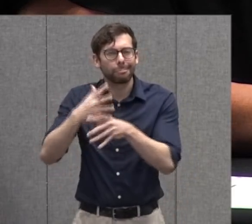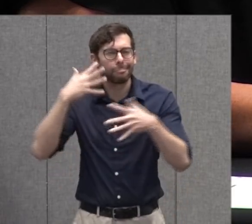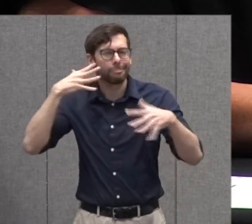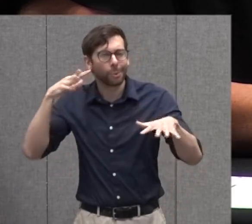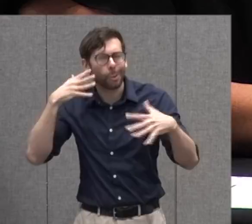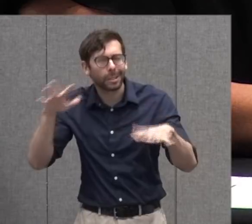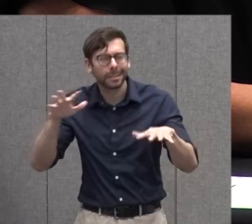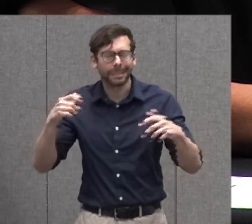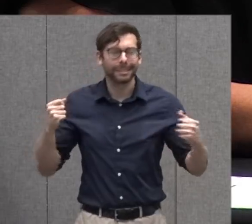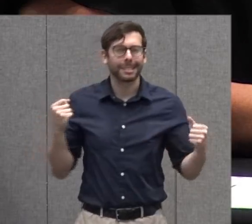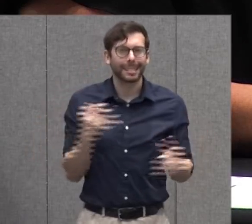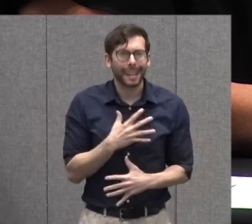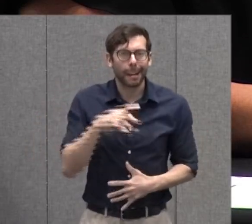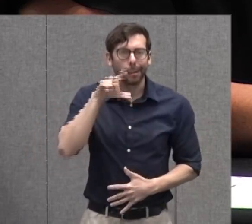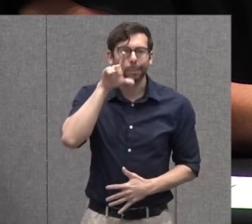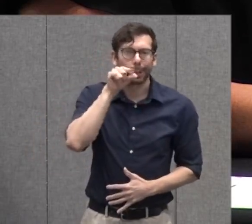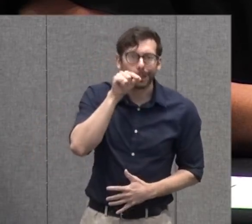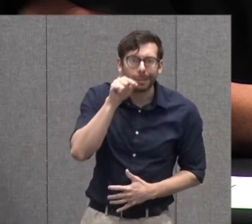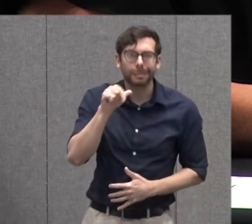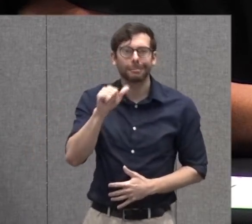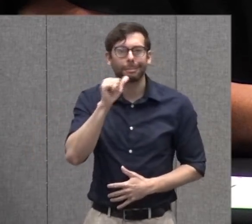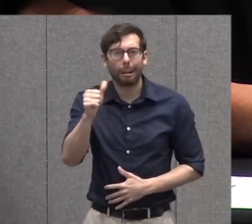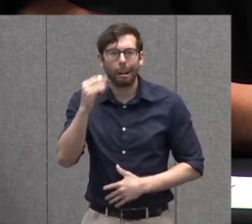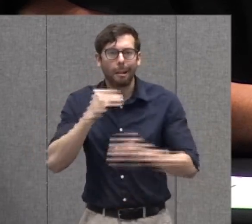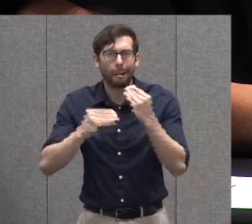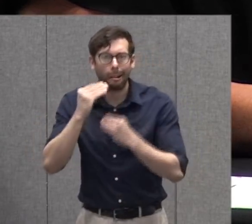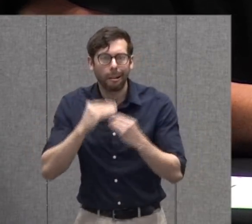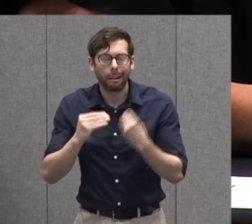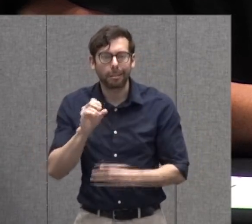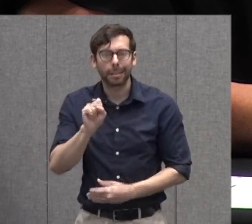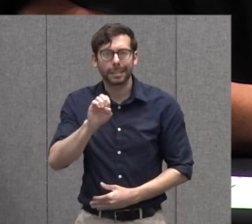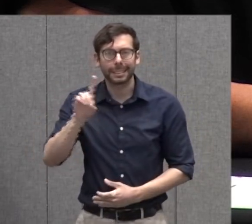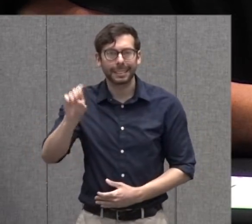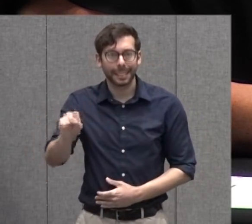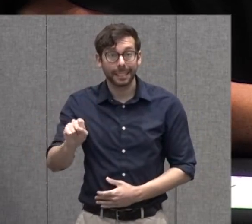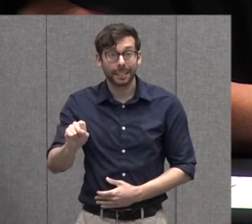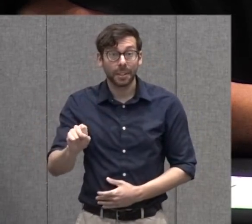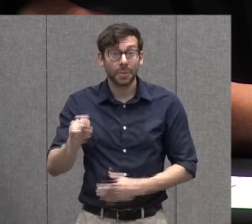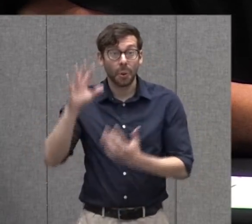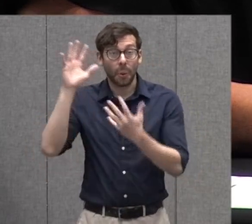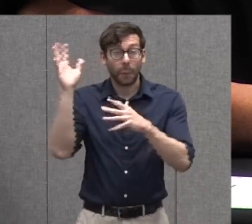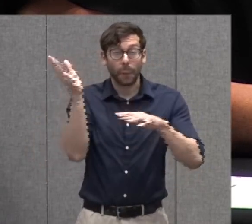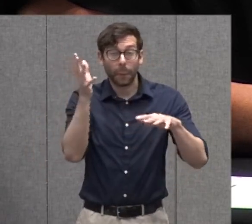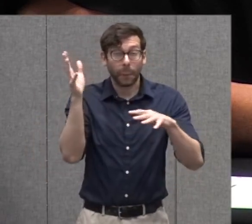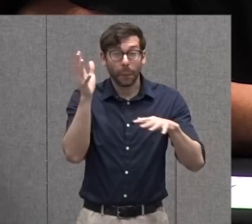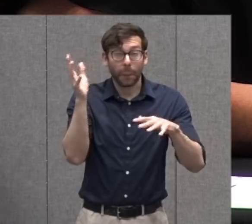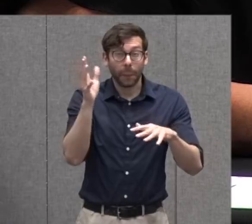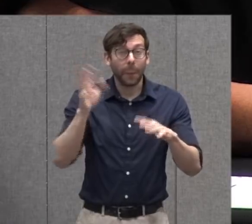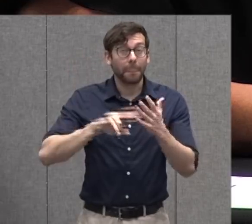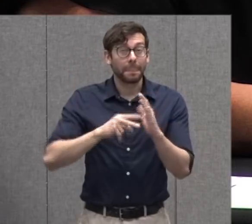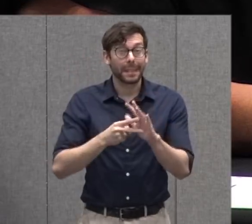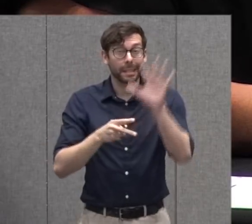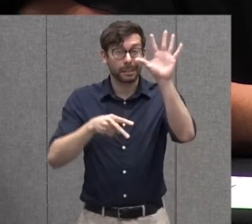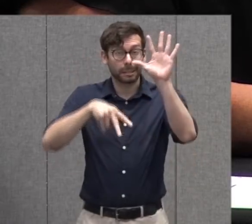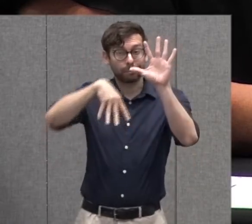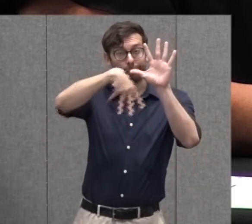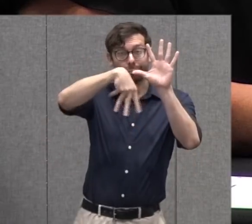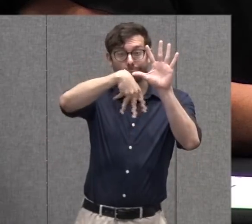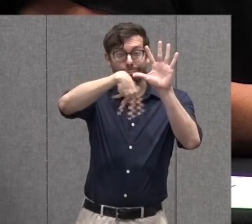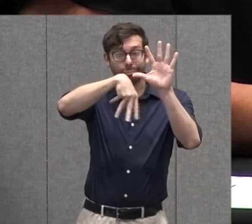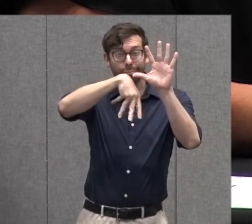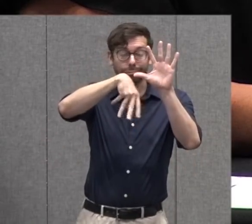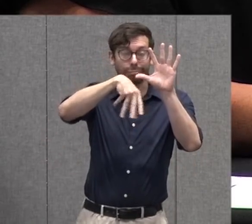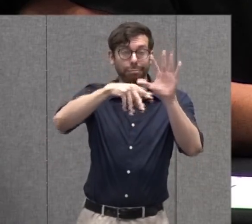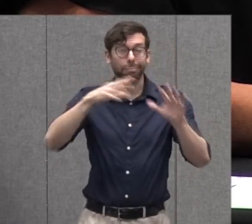seeds. When the wind blew, the noisemaker sounded, and many fruits were going to grow.